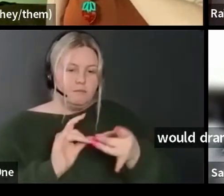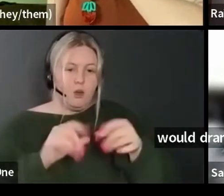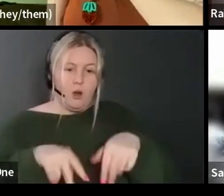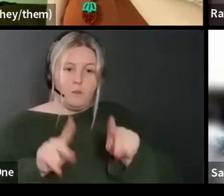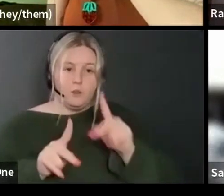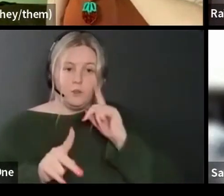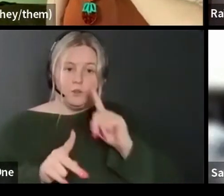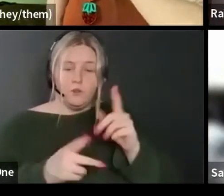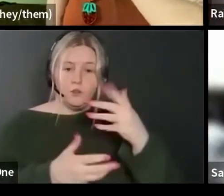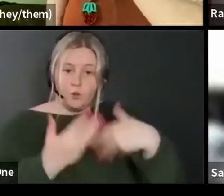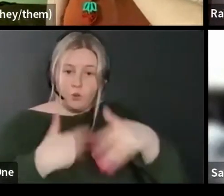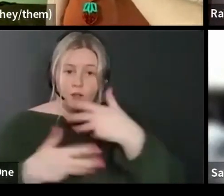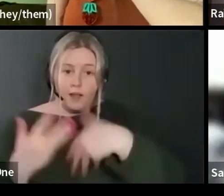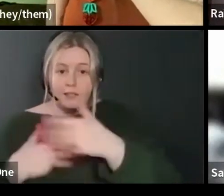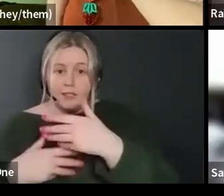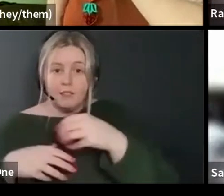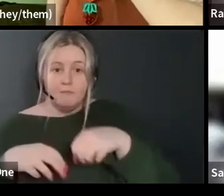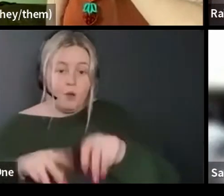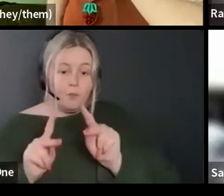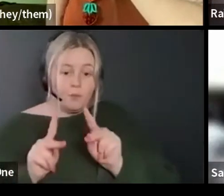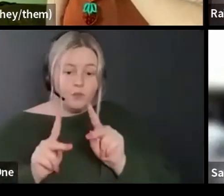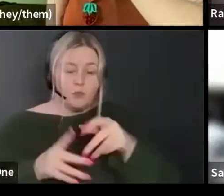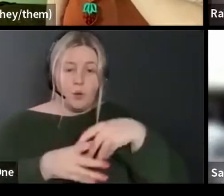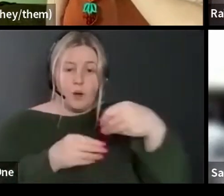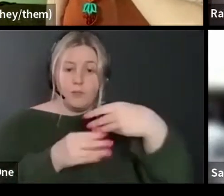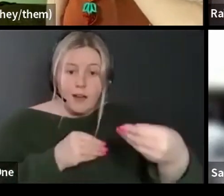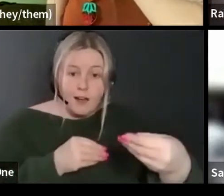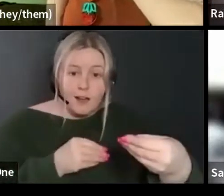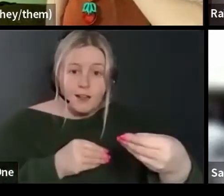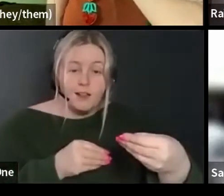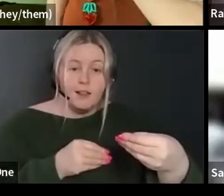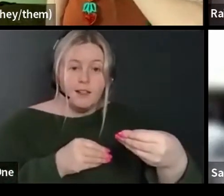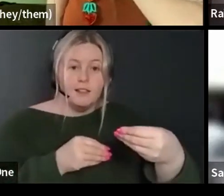for socialization, opportunities to actually go outside,